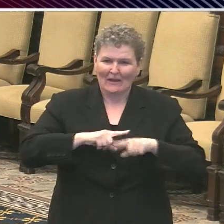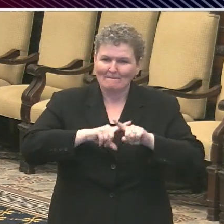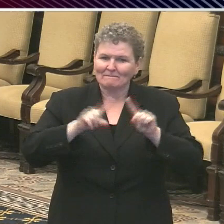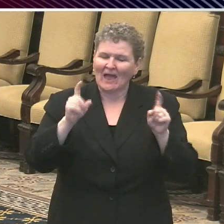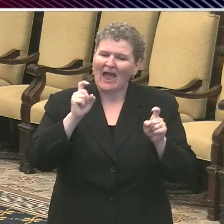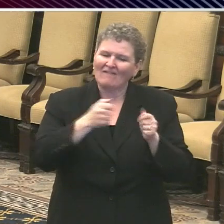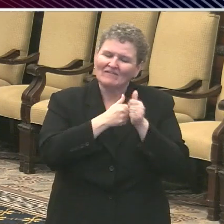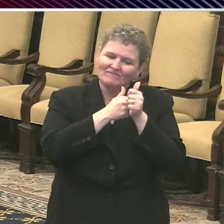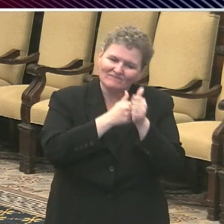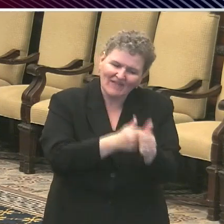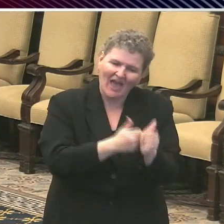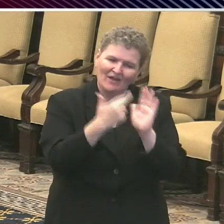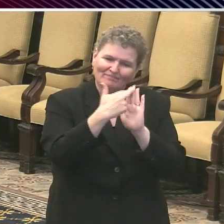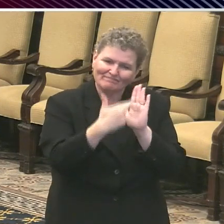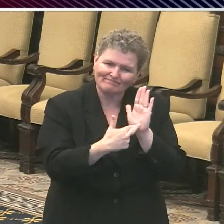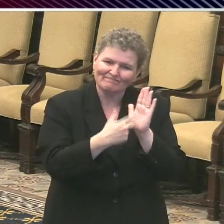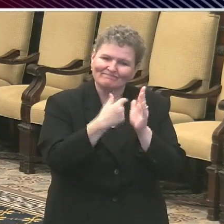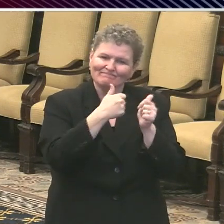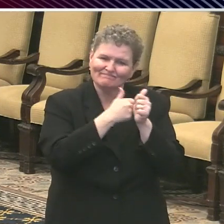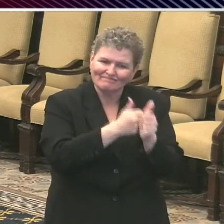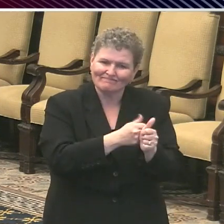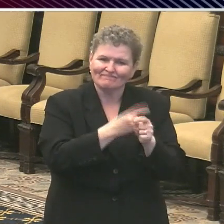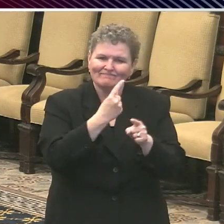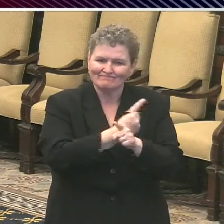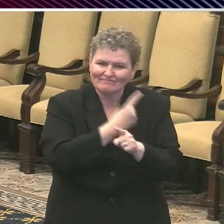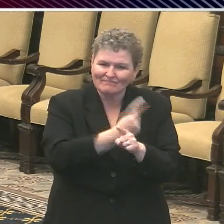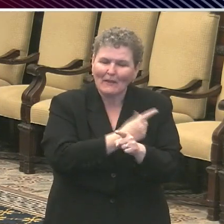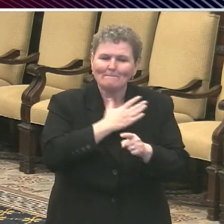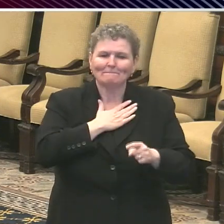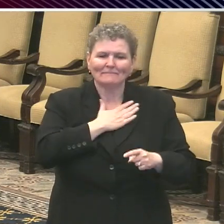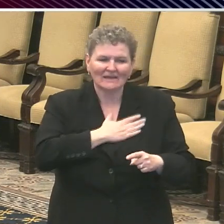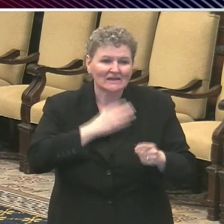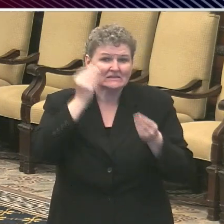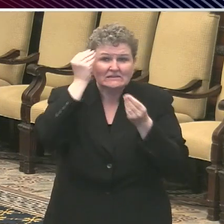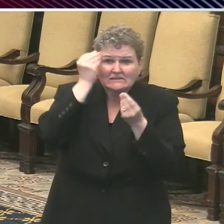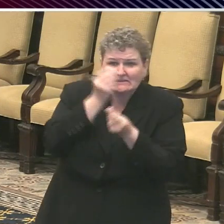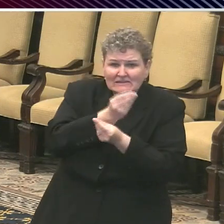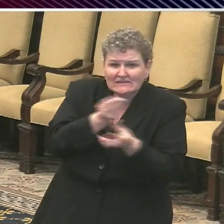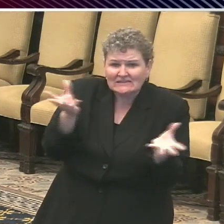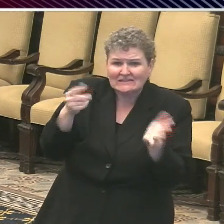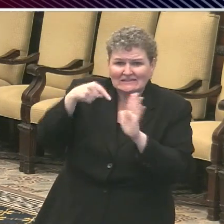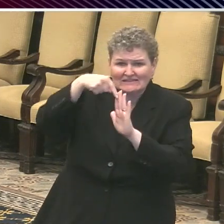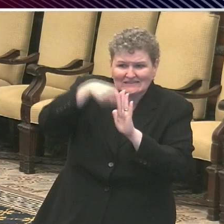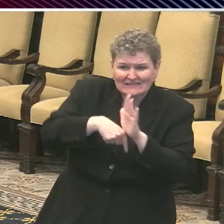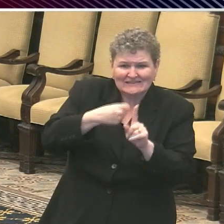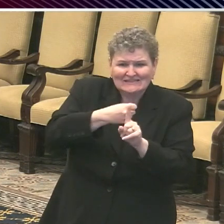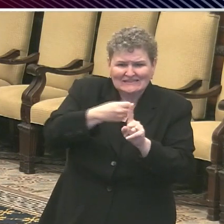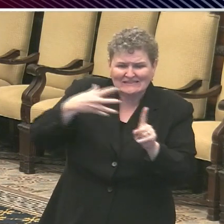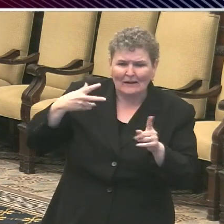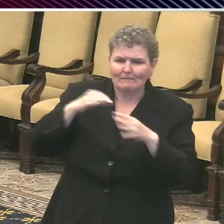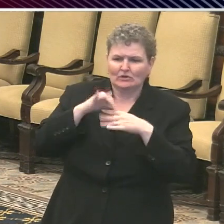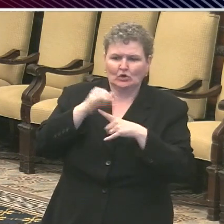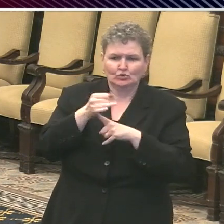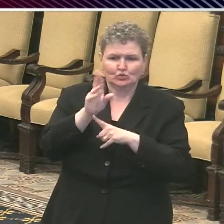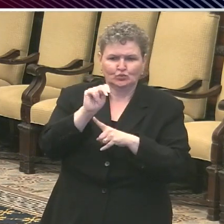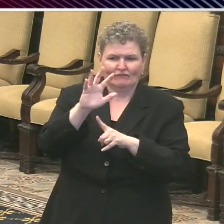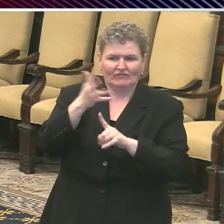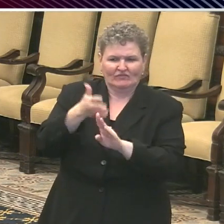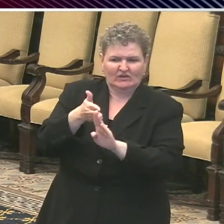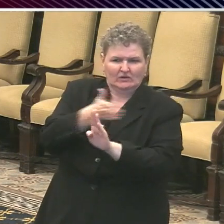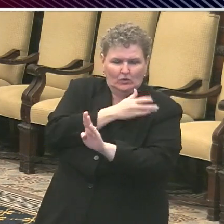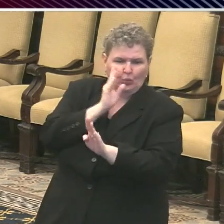patience of our business owners, and we will have specific guidance on the question next week in advance of June 5th. You'll recall that last week